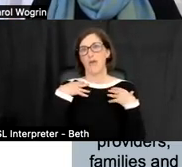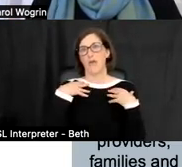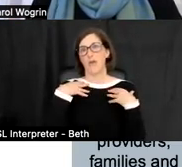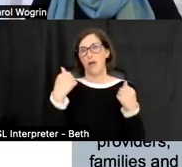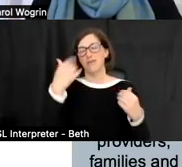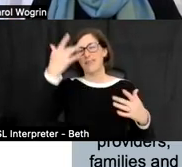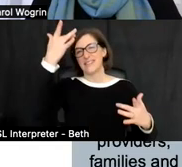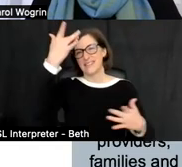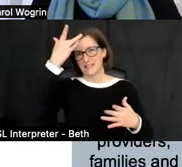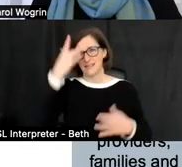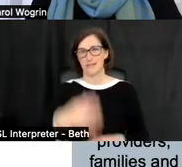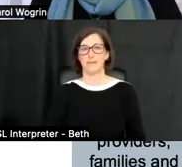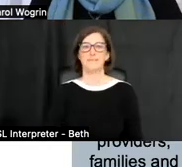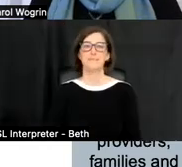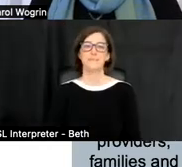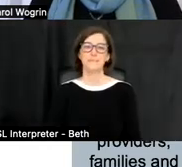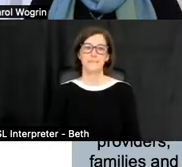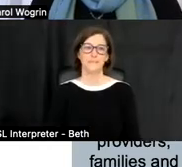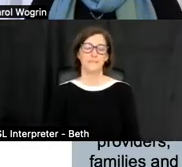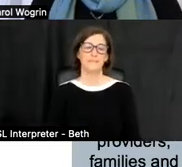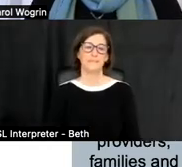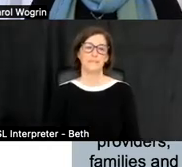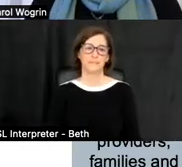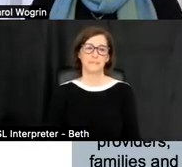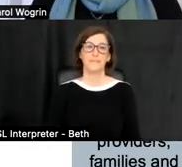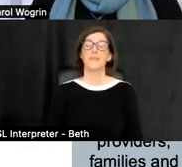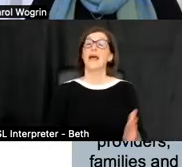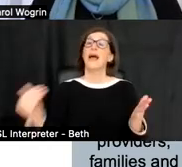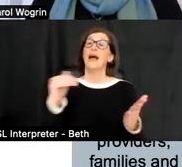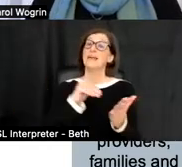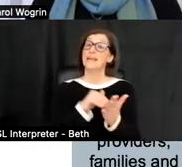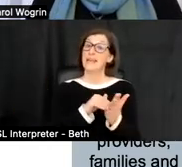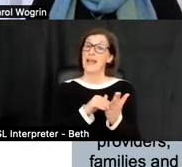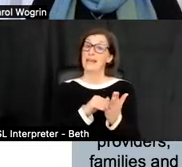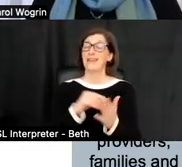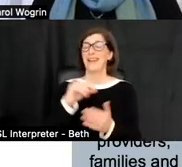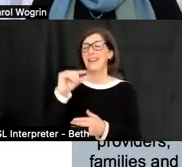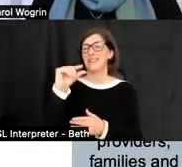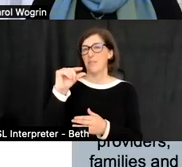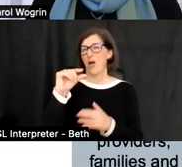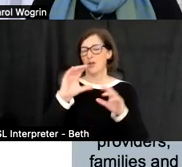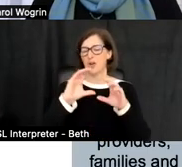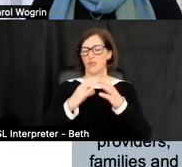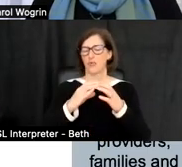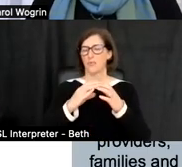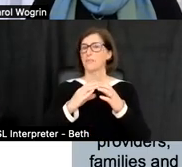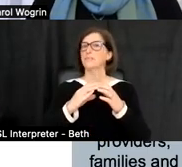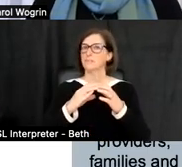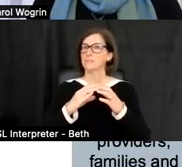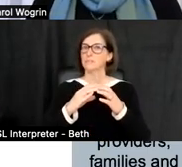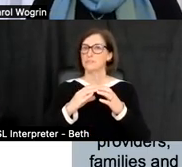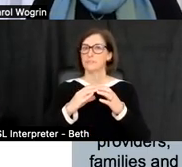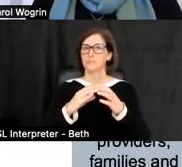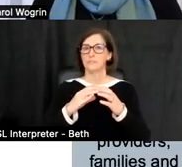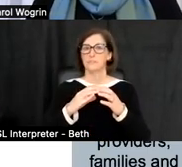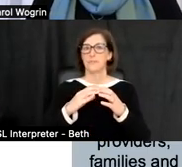or illnesses. And again, then a much yet smaller part of the population, you see